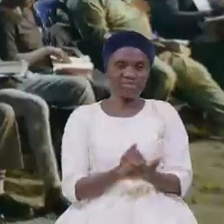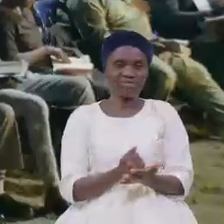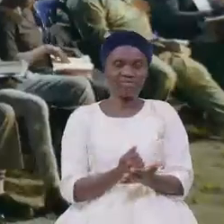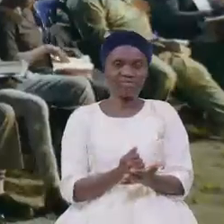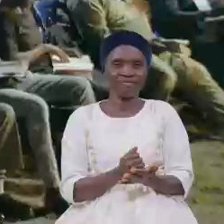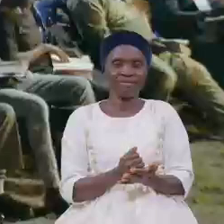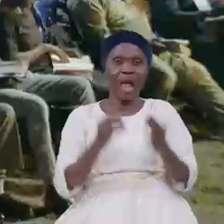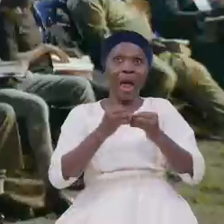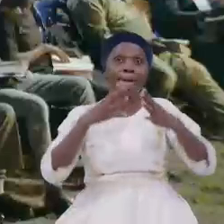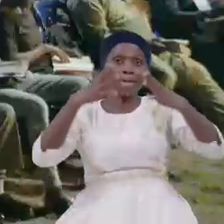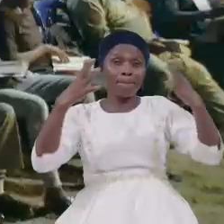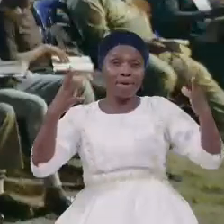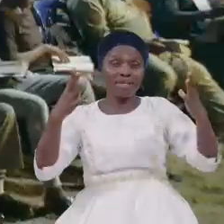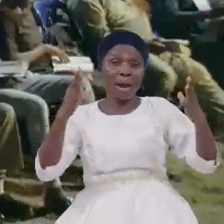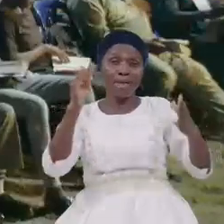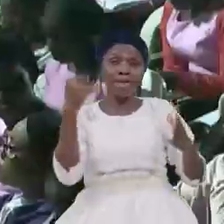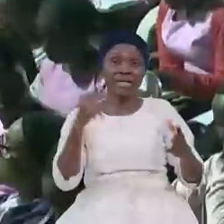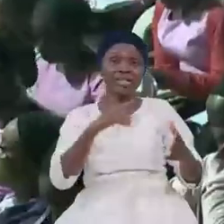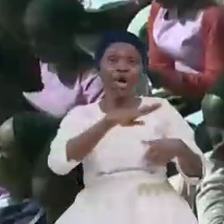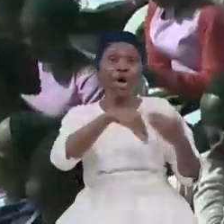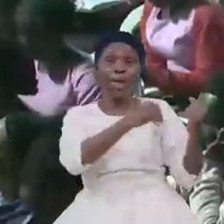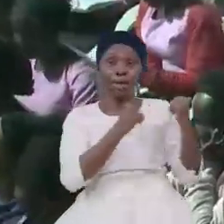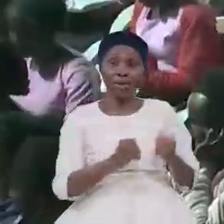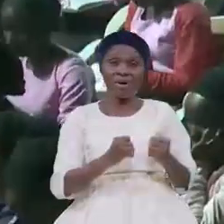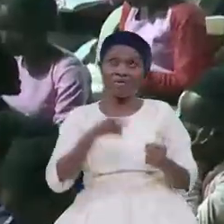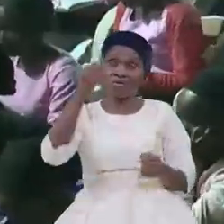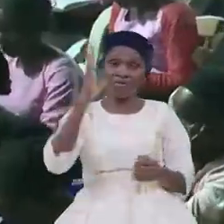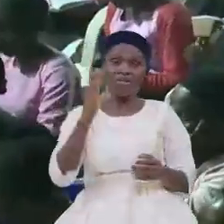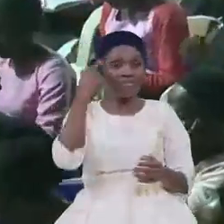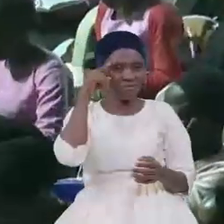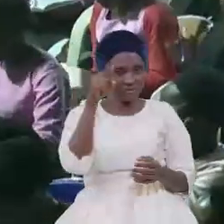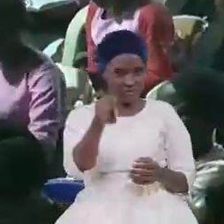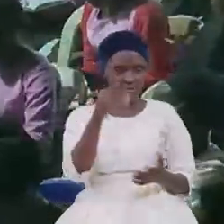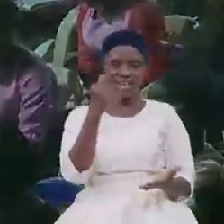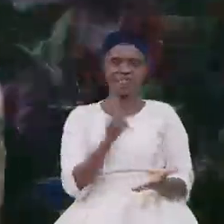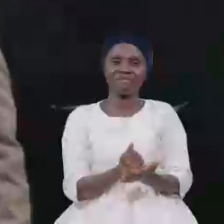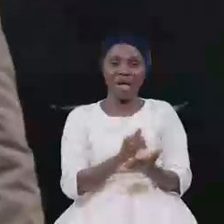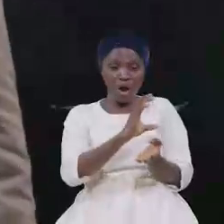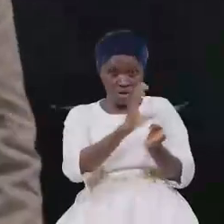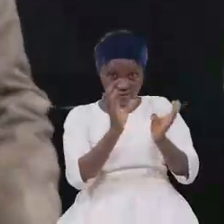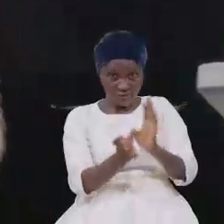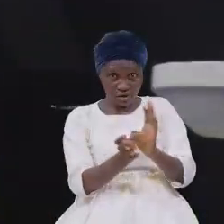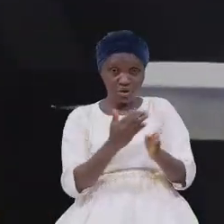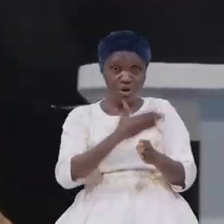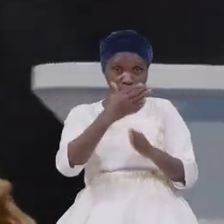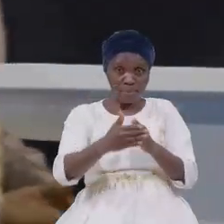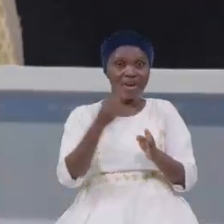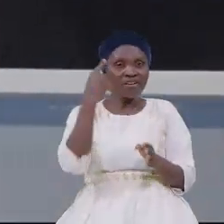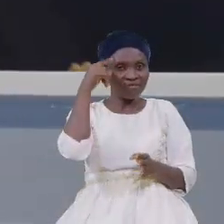abundance by the Almighty for you, conversion completeness for you,